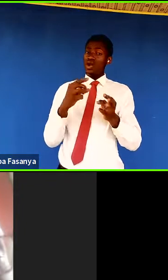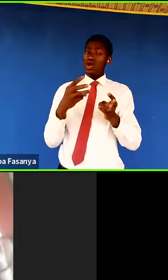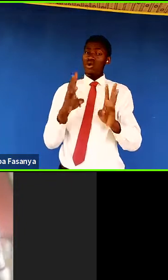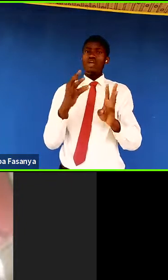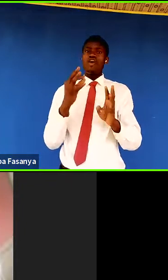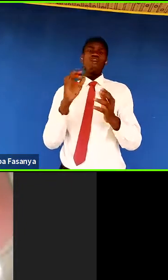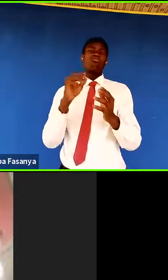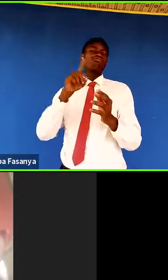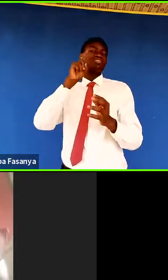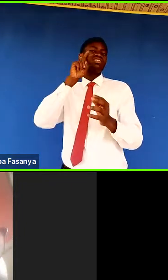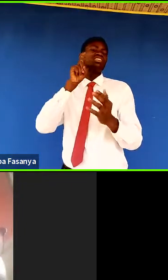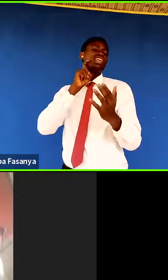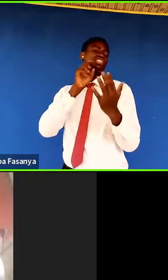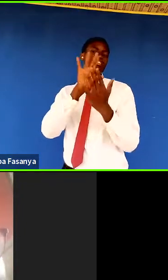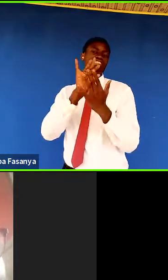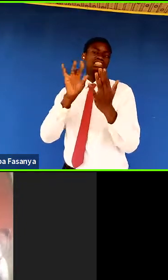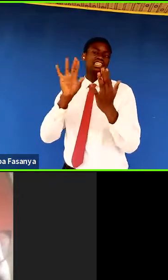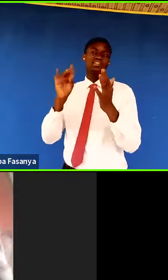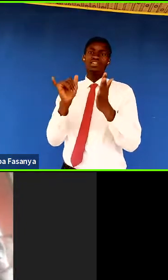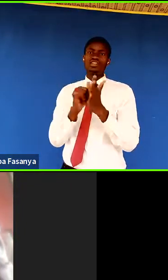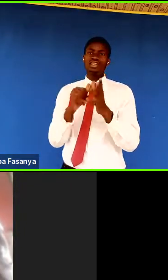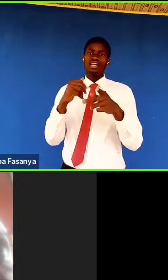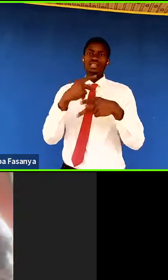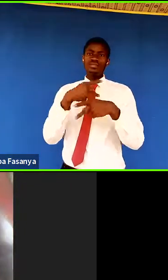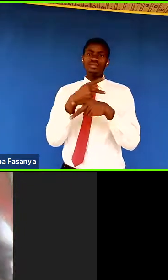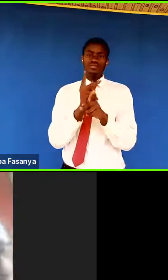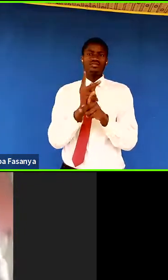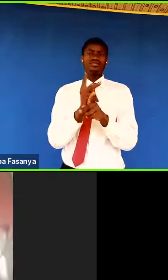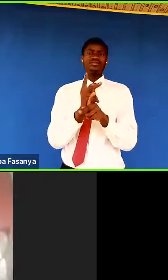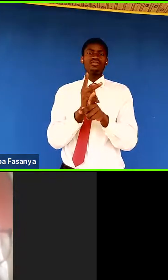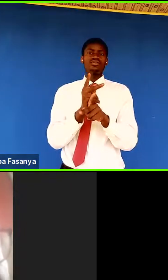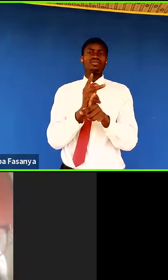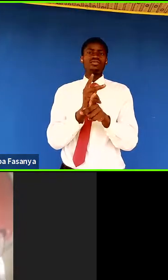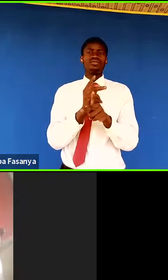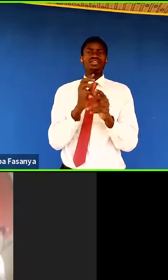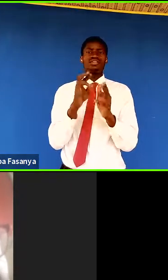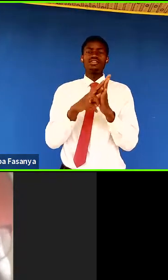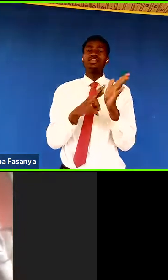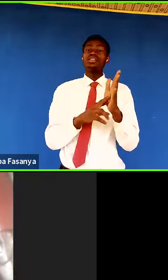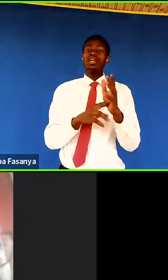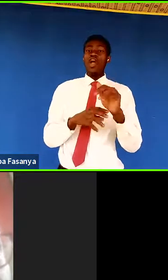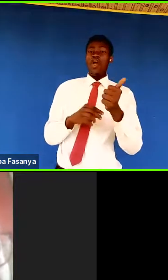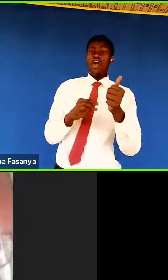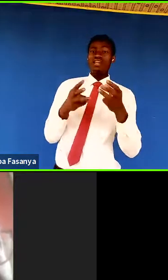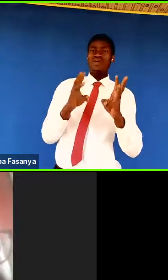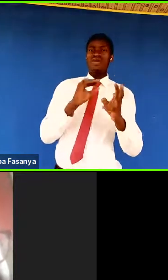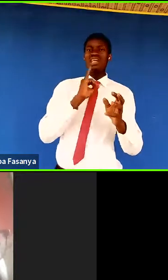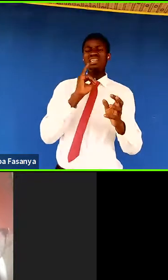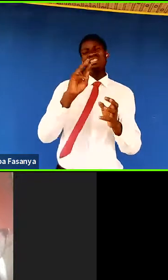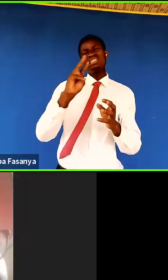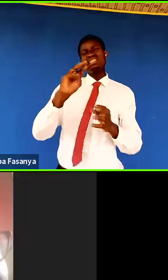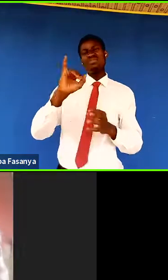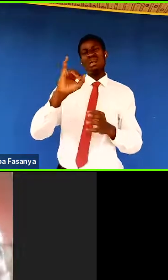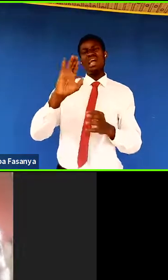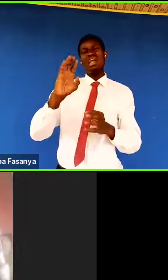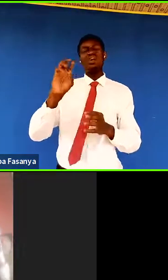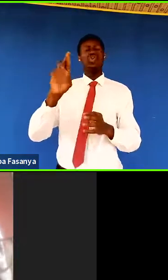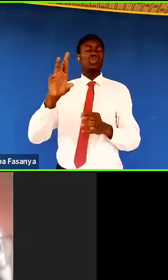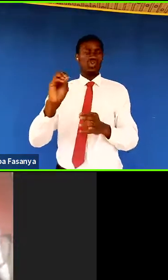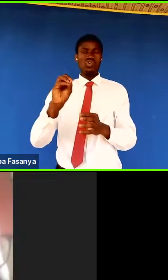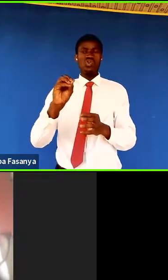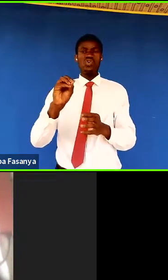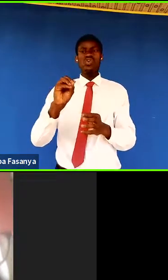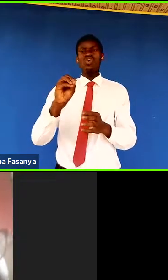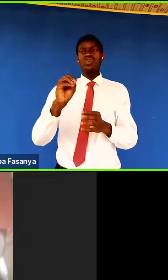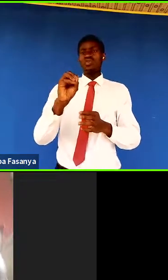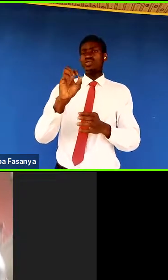produces results. The other way is what we call the microsort. Okay, with the microsort, what you do is that, of course, you visit